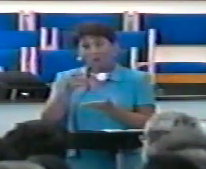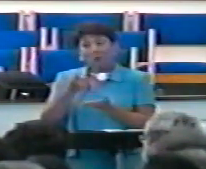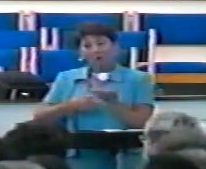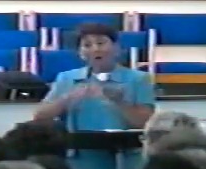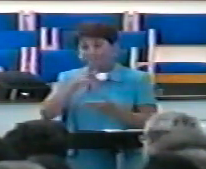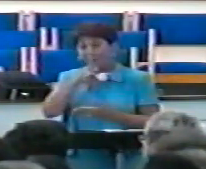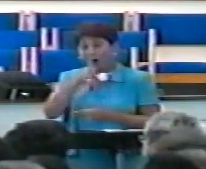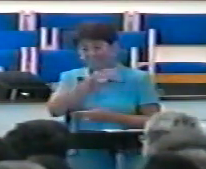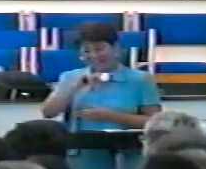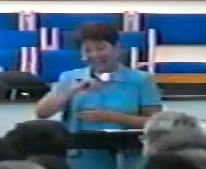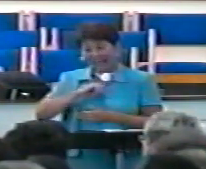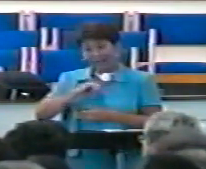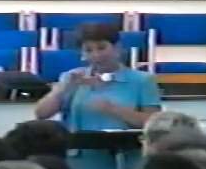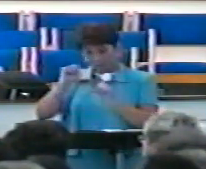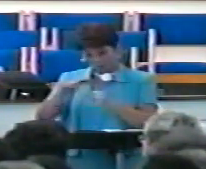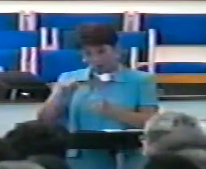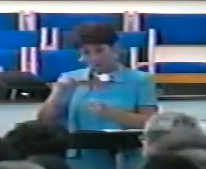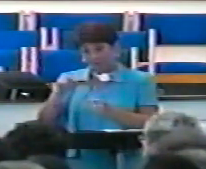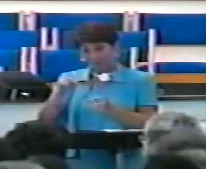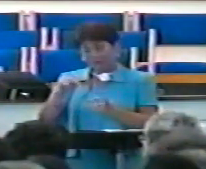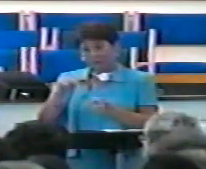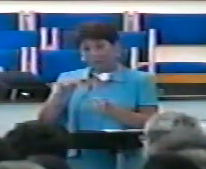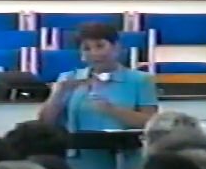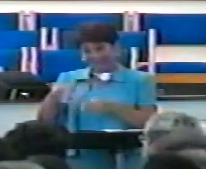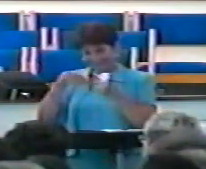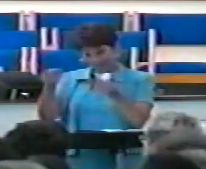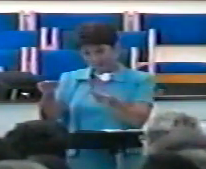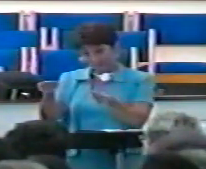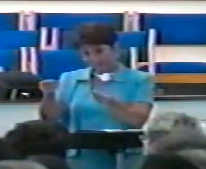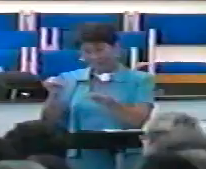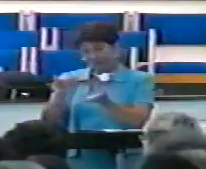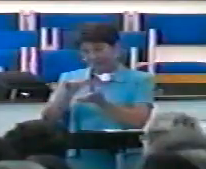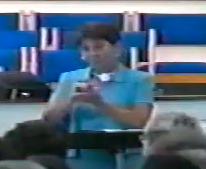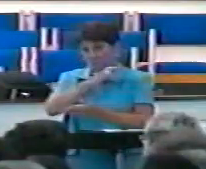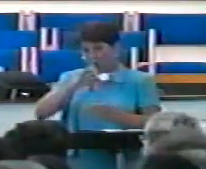provide for them, and that was a Christian home.